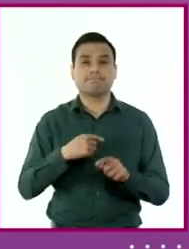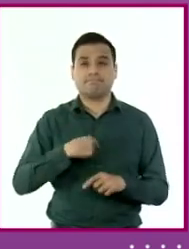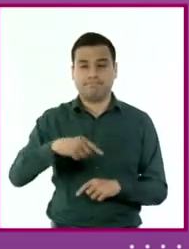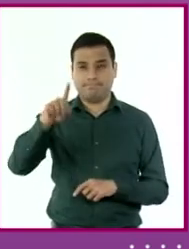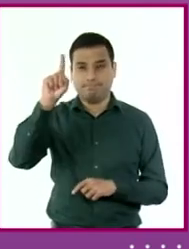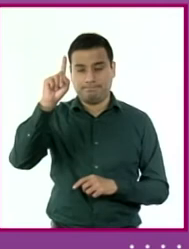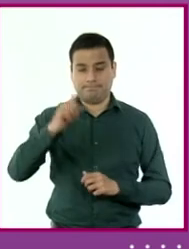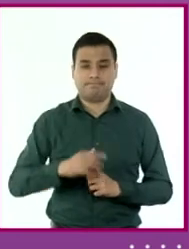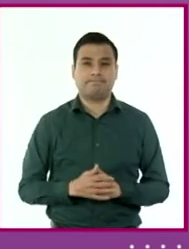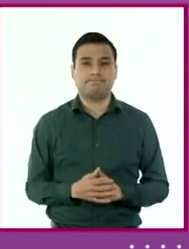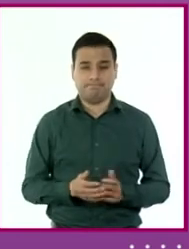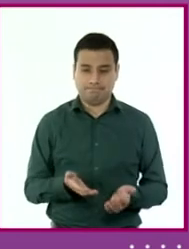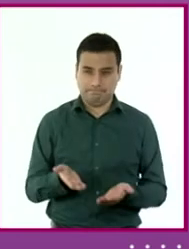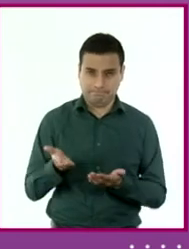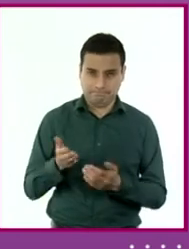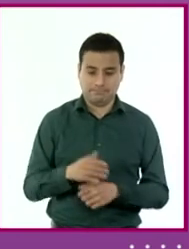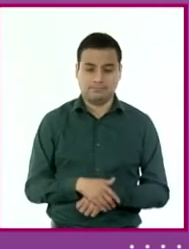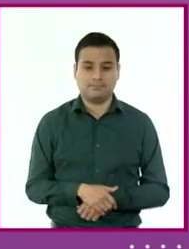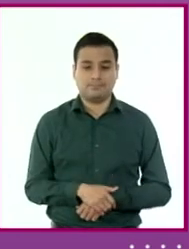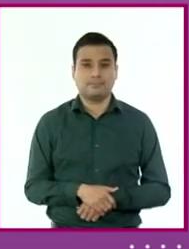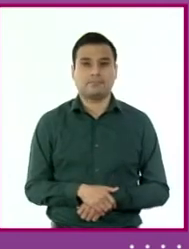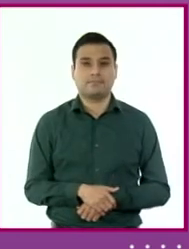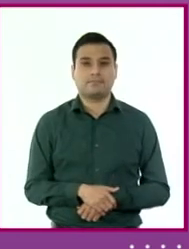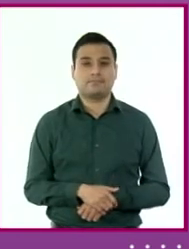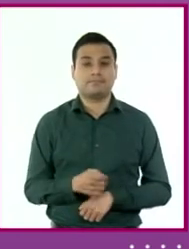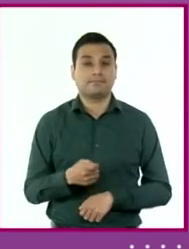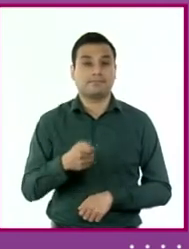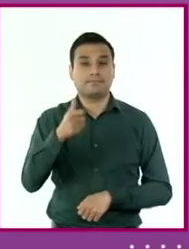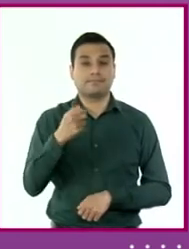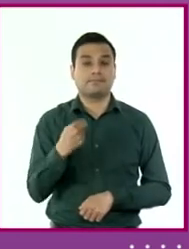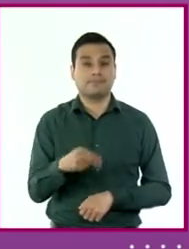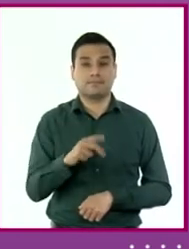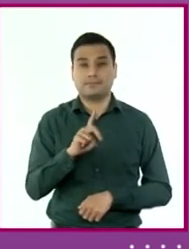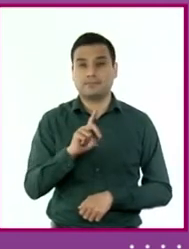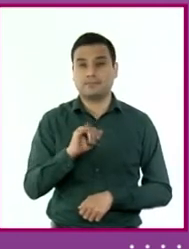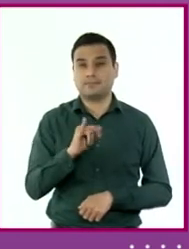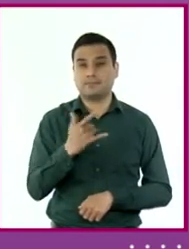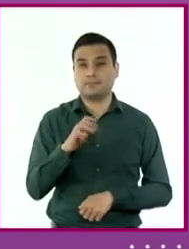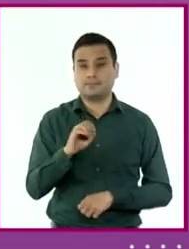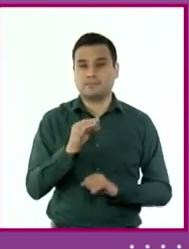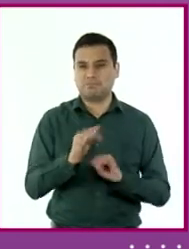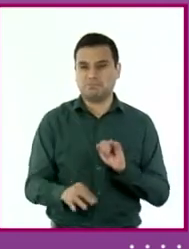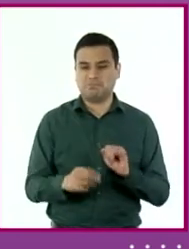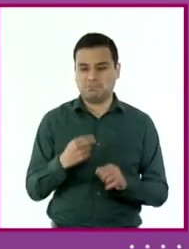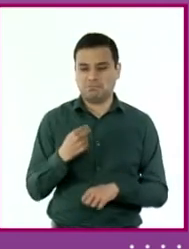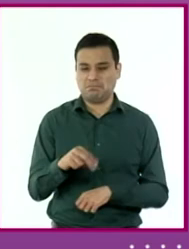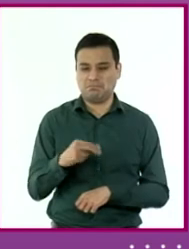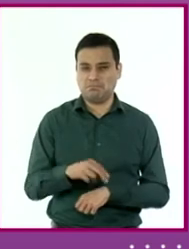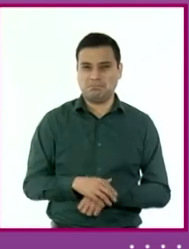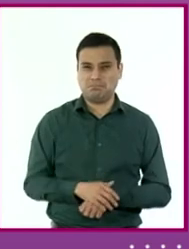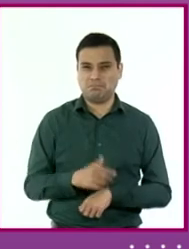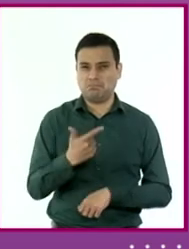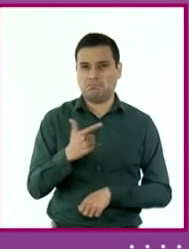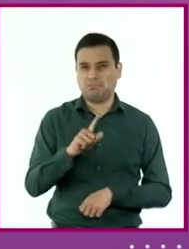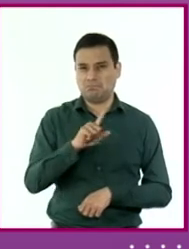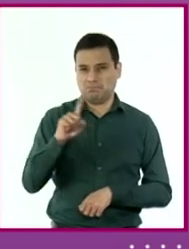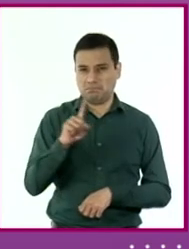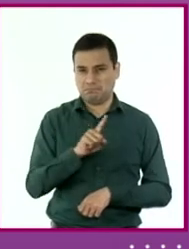Ay. Adelante. First name, Diego. Last name,